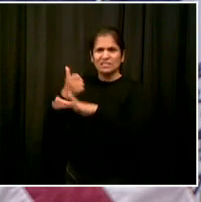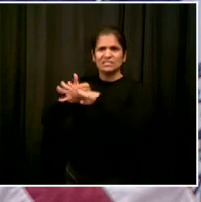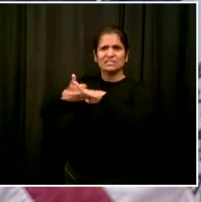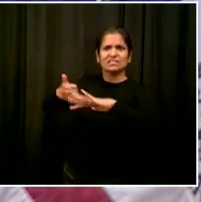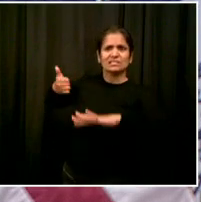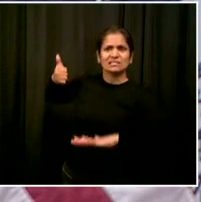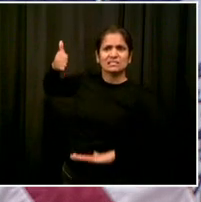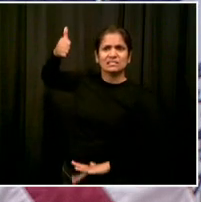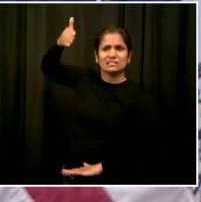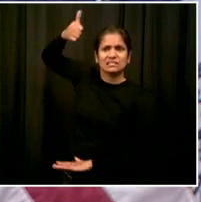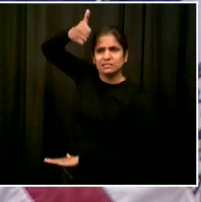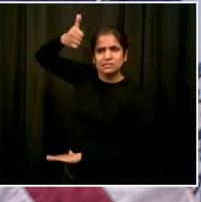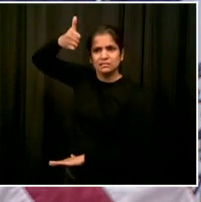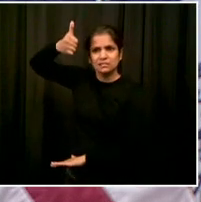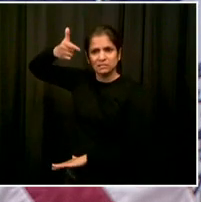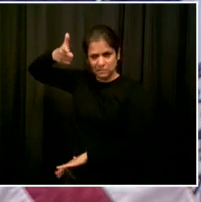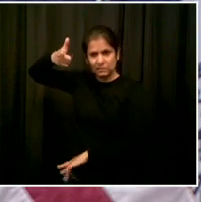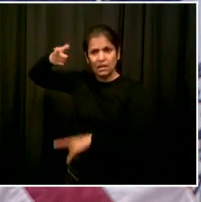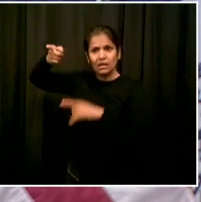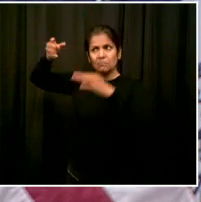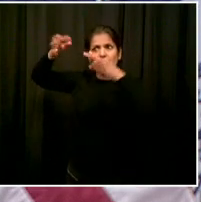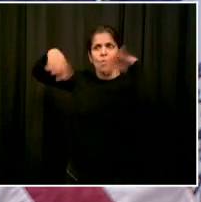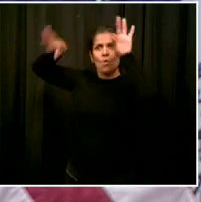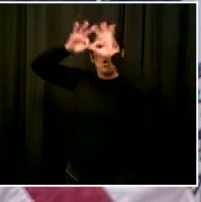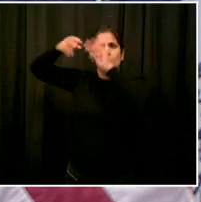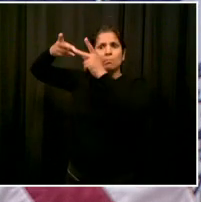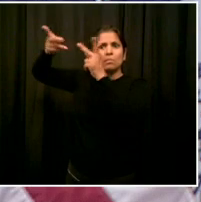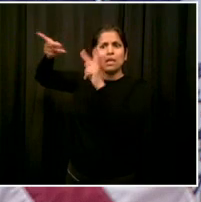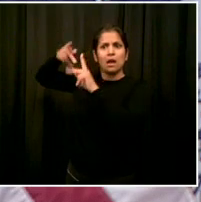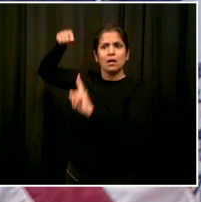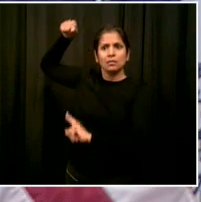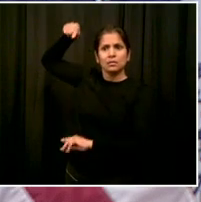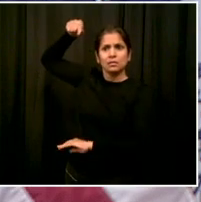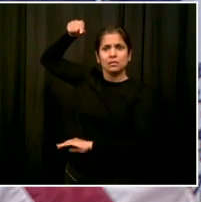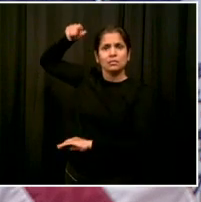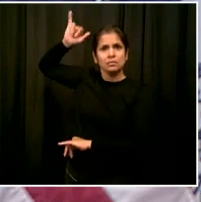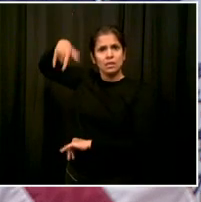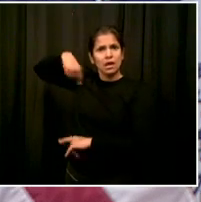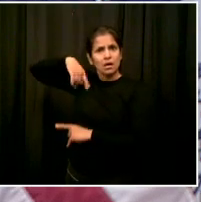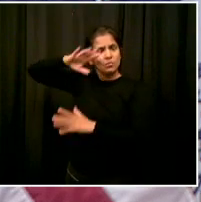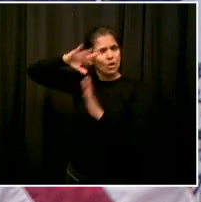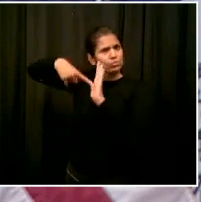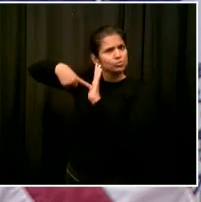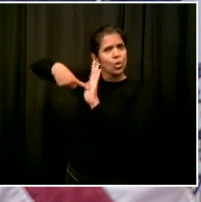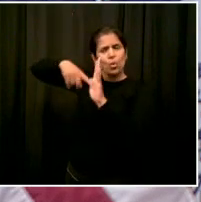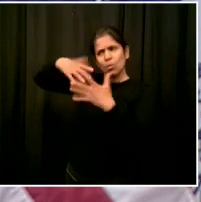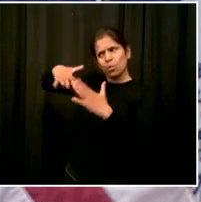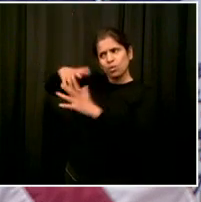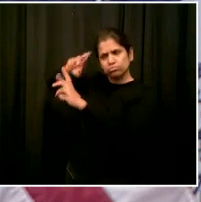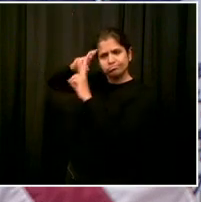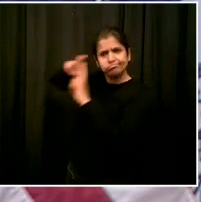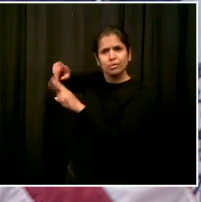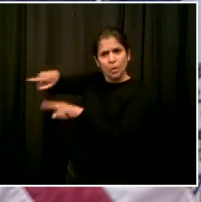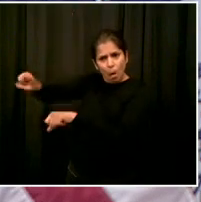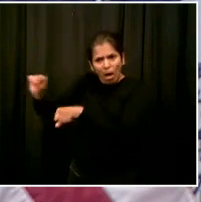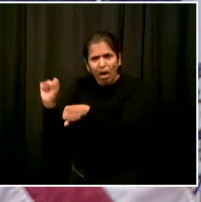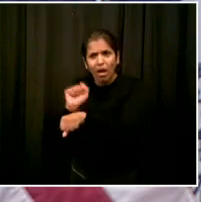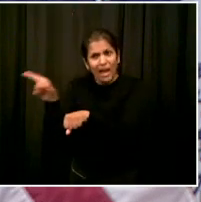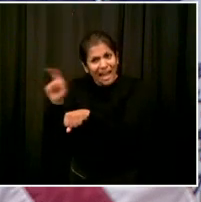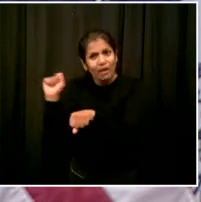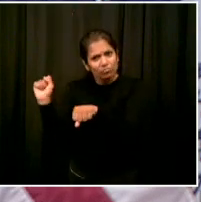the officers here, none of us could possibly accept what happened in Minnesota. It was wrong. It can't happen again. That's an